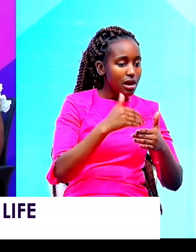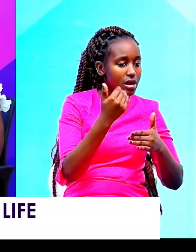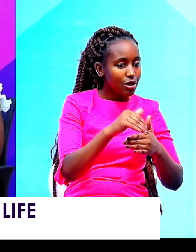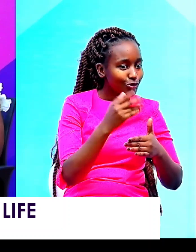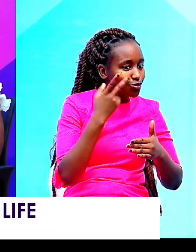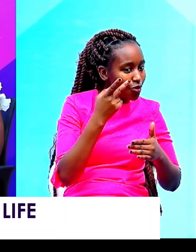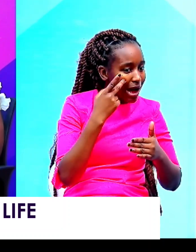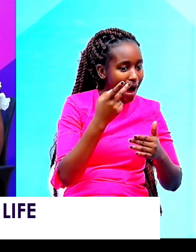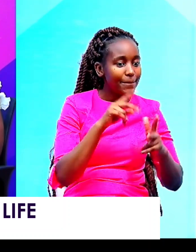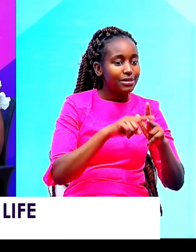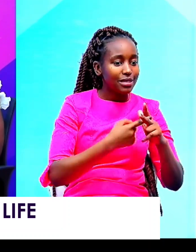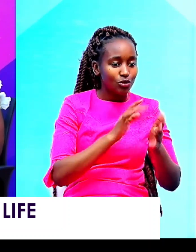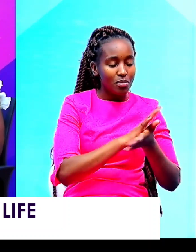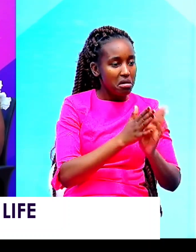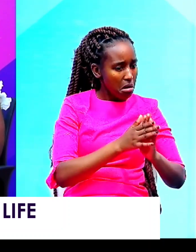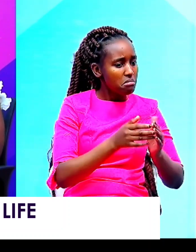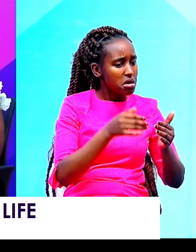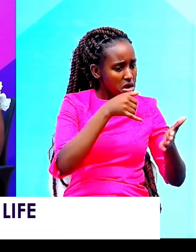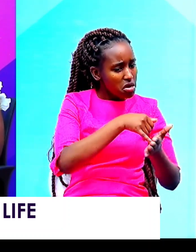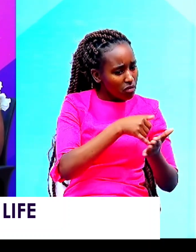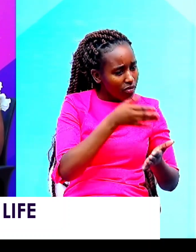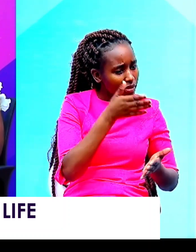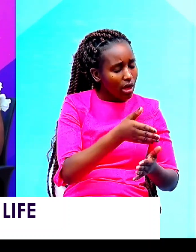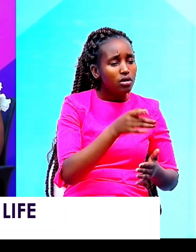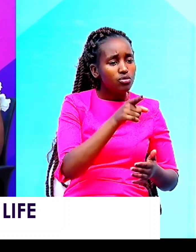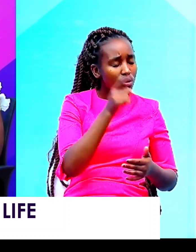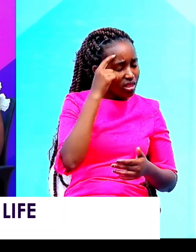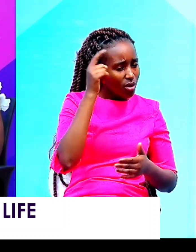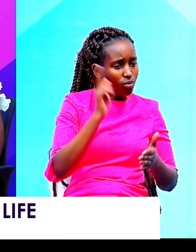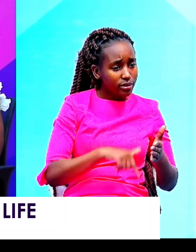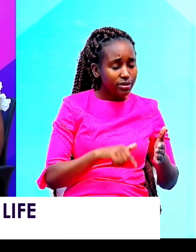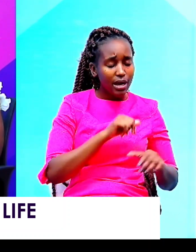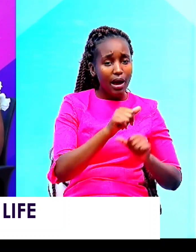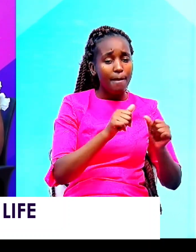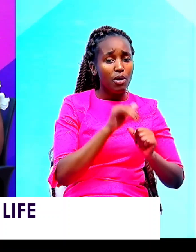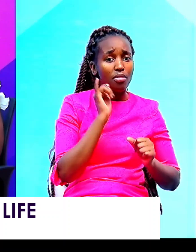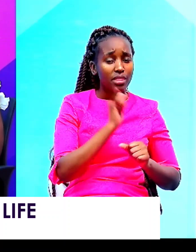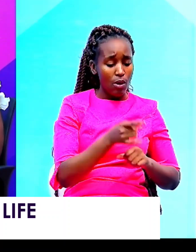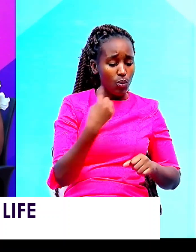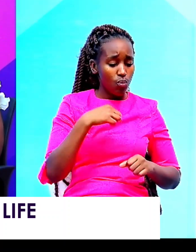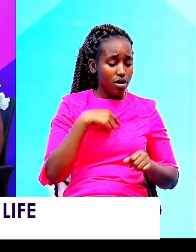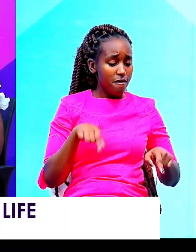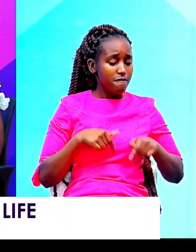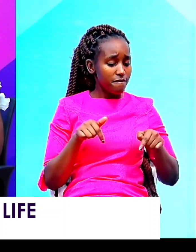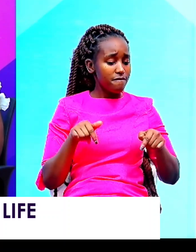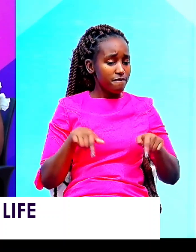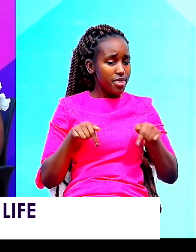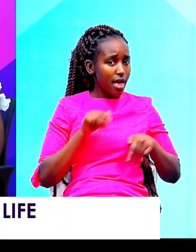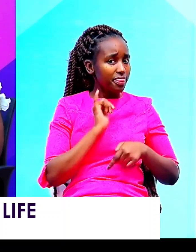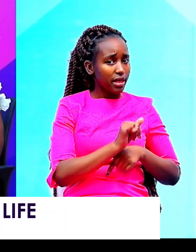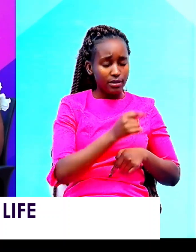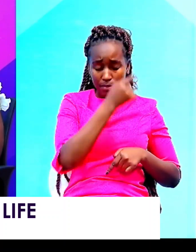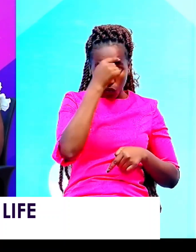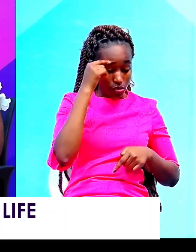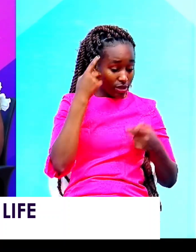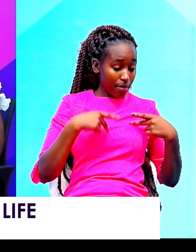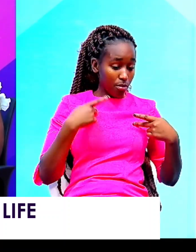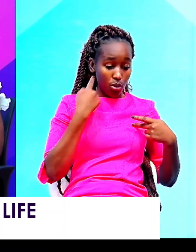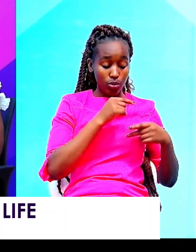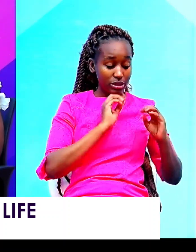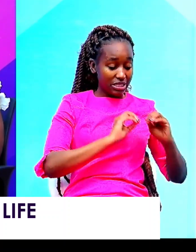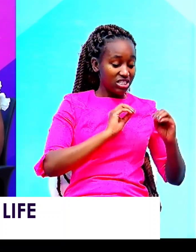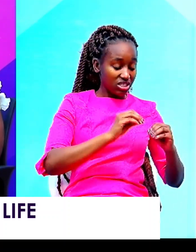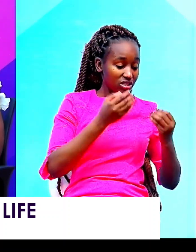That's when you see shackles of doom. That is just a sign. That's when you see Gen Zs in the streets. These are products of